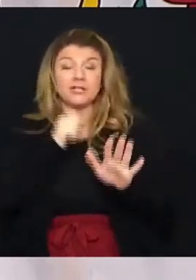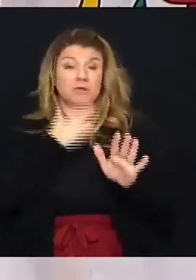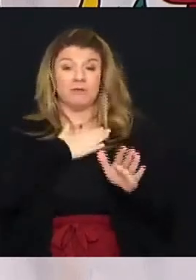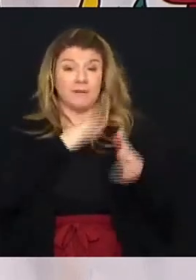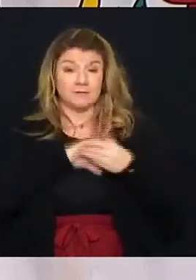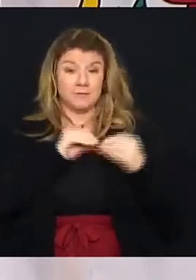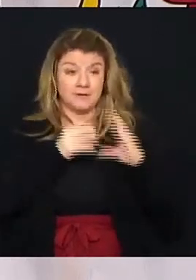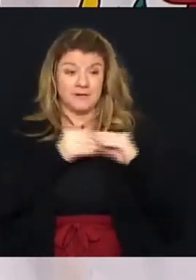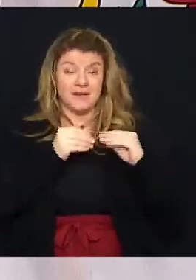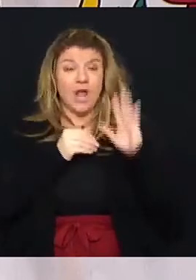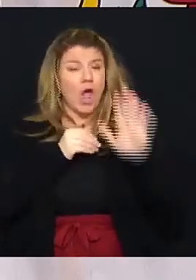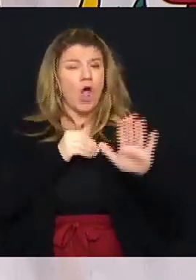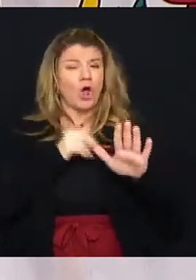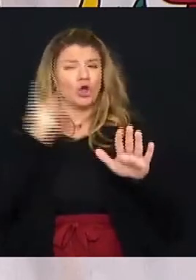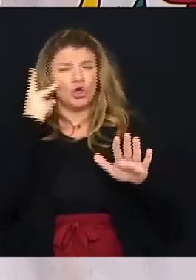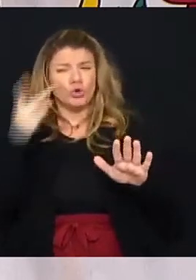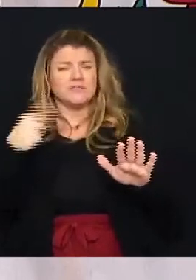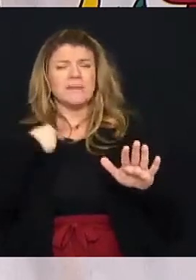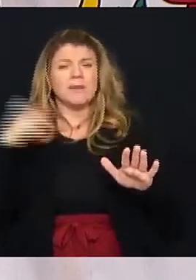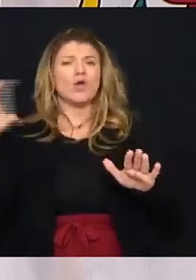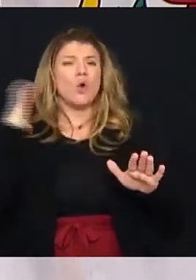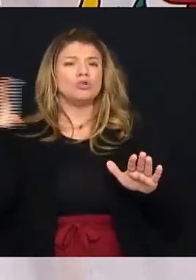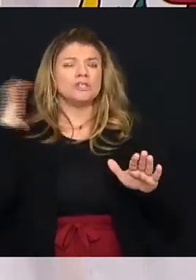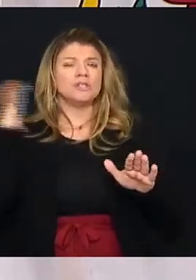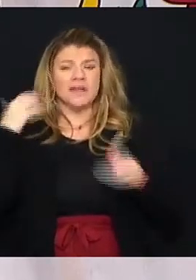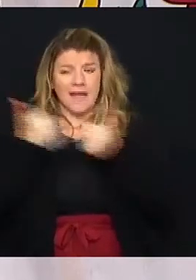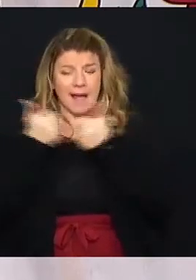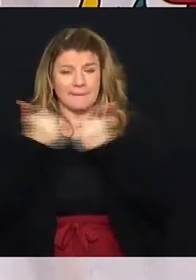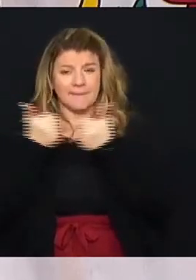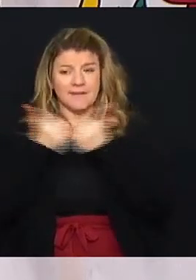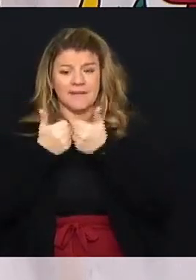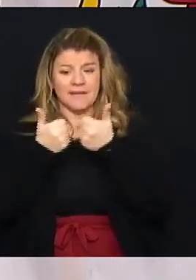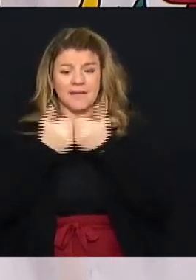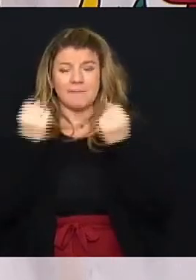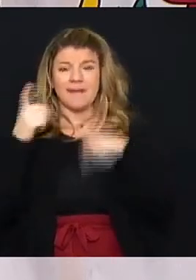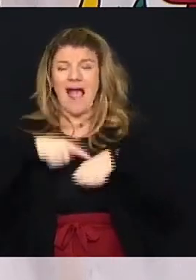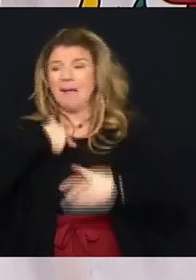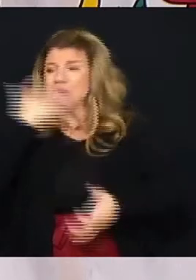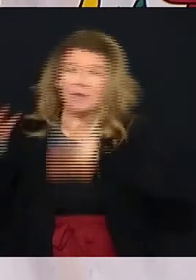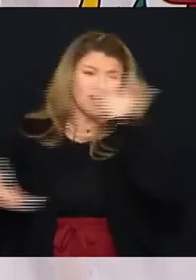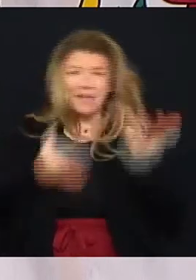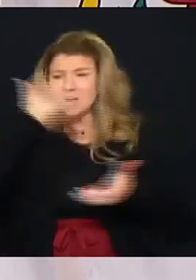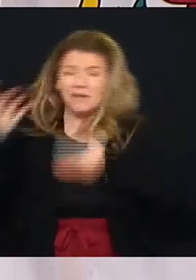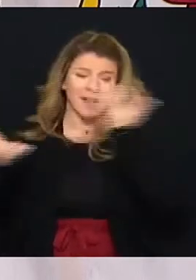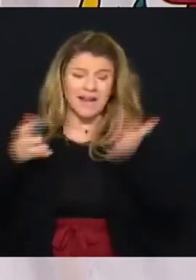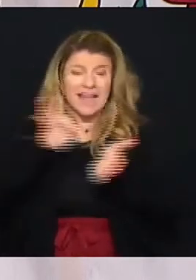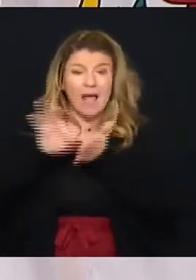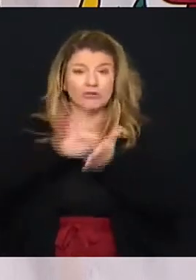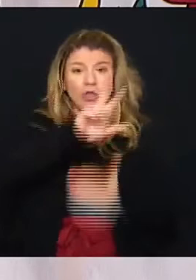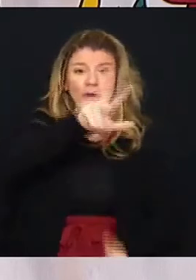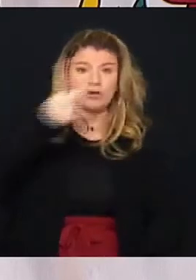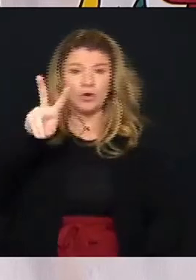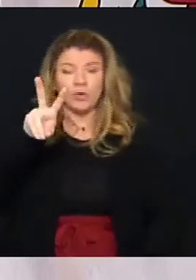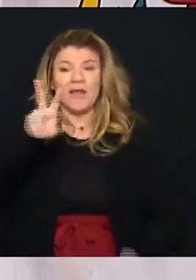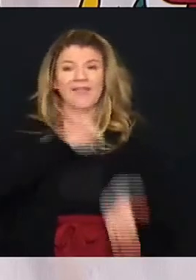second. You'll see me coaching on the sidelines a lot of times. I'll be screaming the count's 3-2. The count's 3-2. Well,